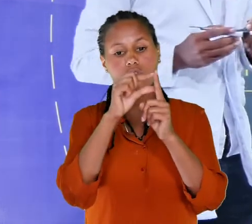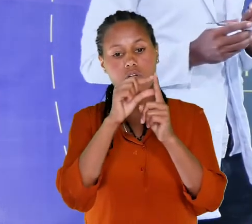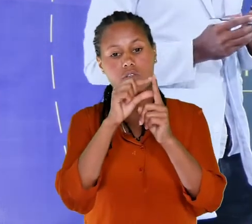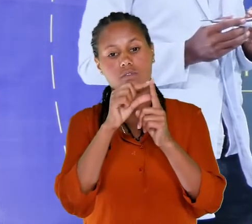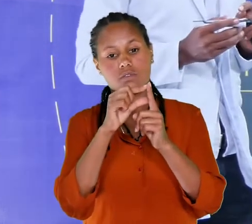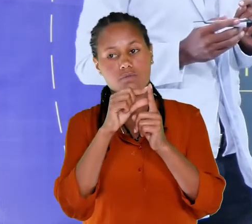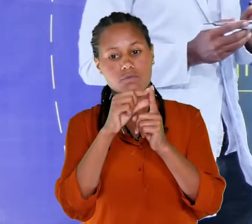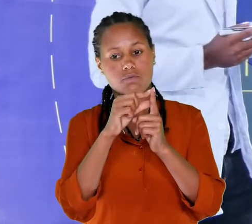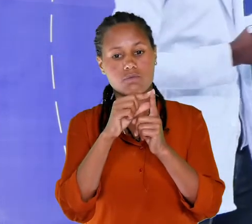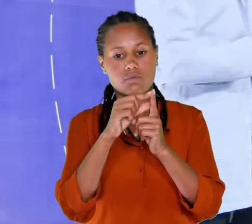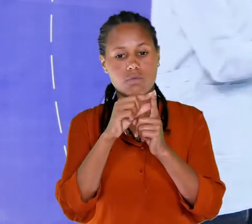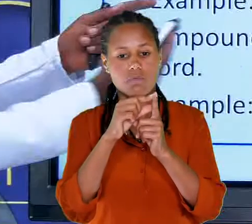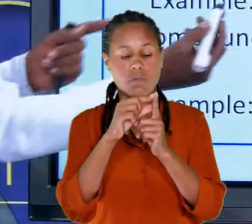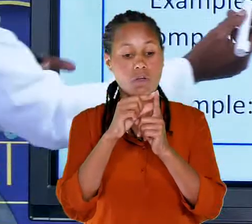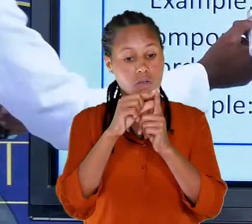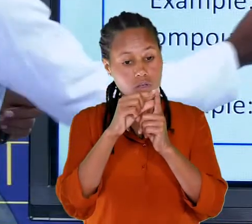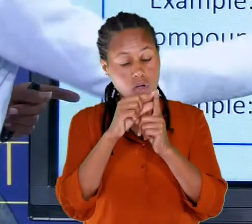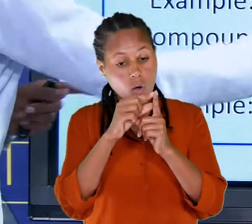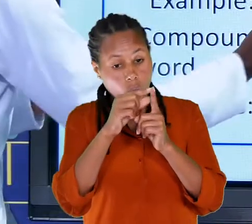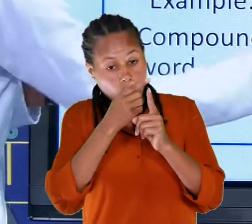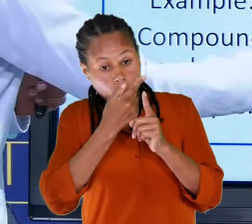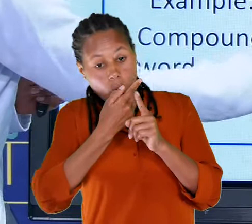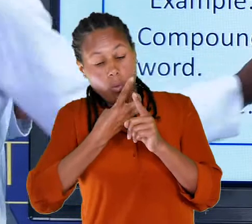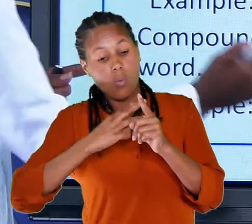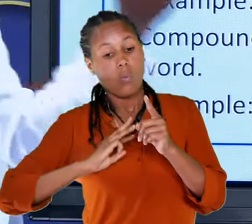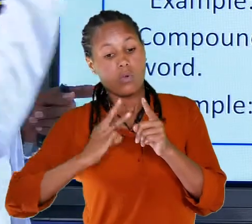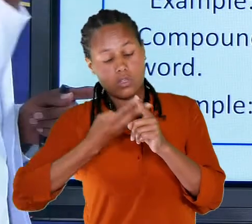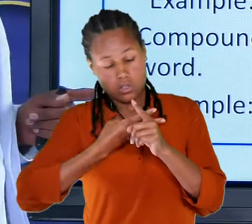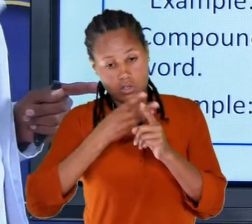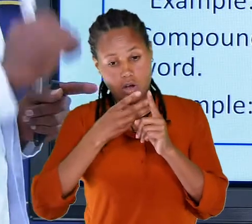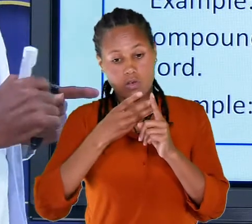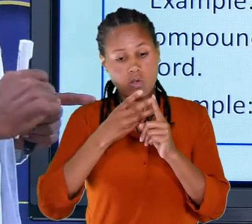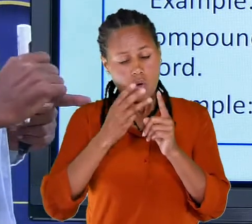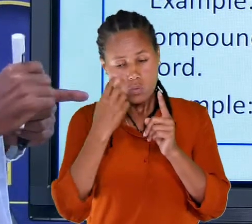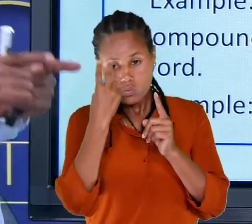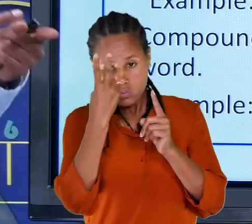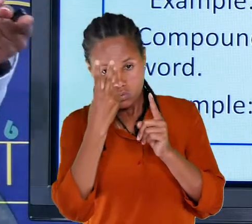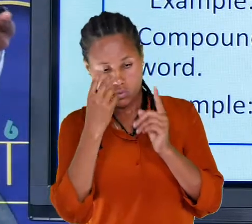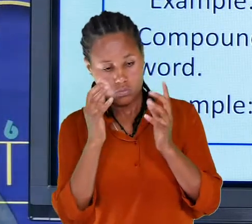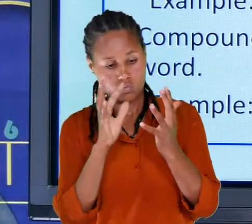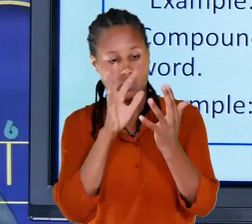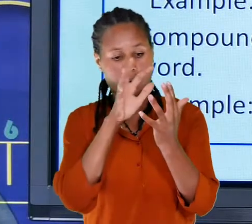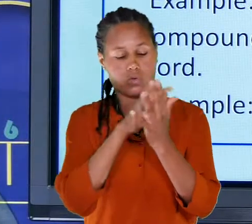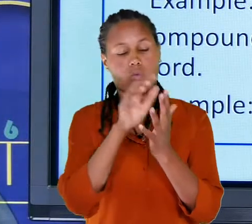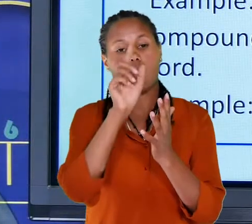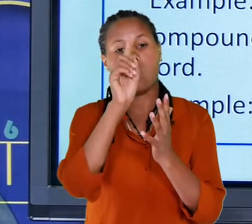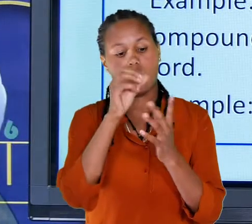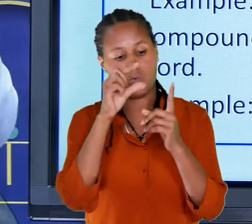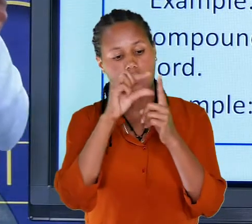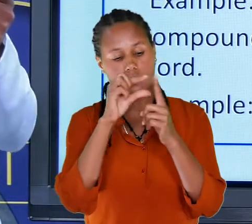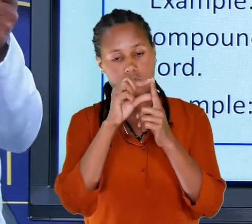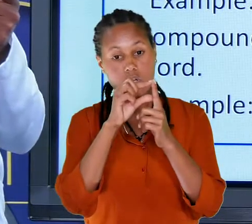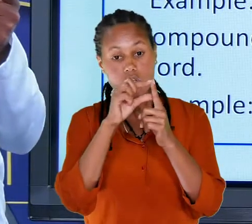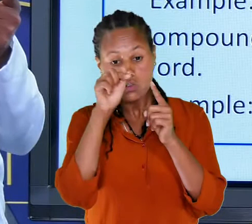word. We can bring these separate words into one compound words. At that time,